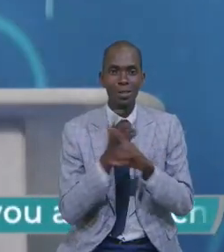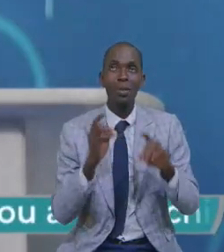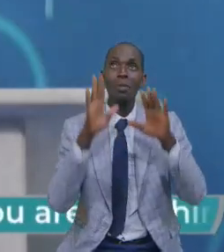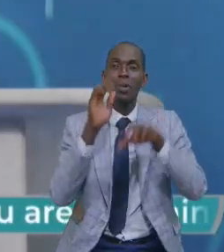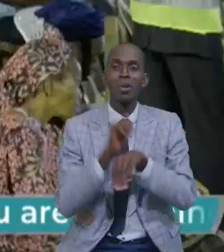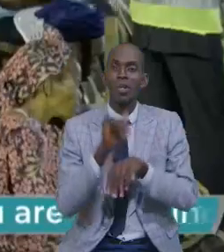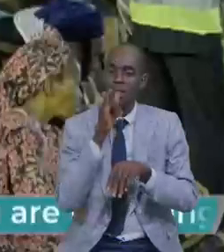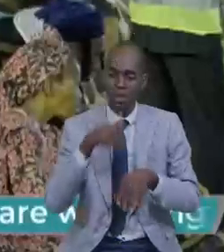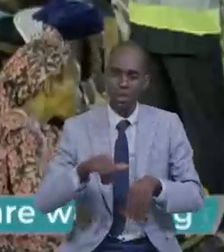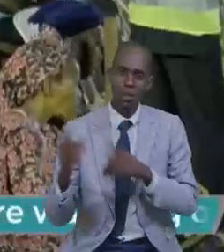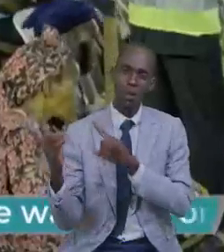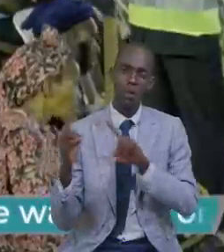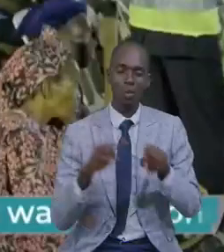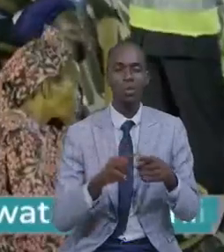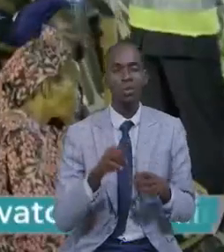coming to you.